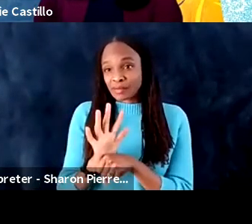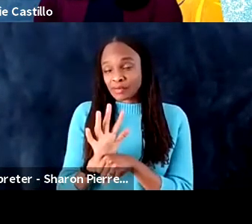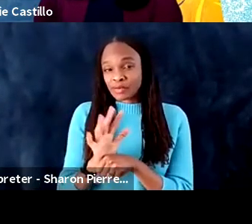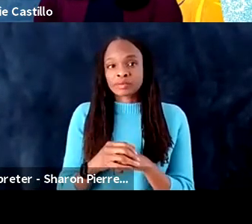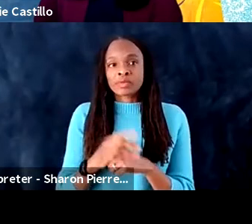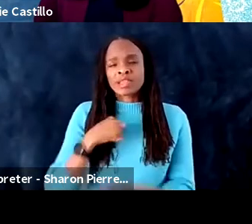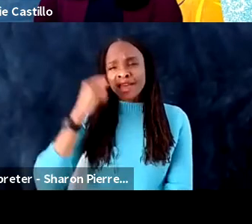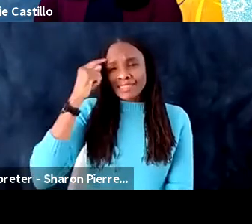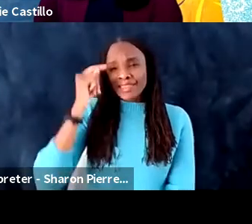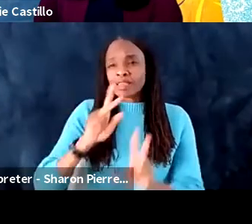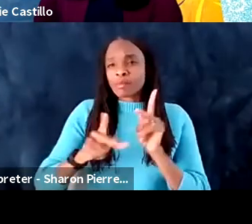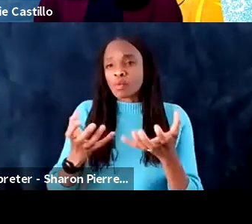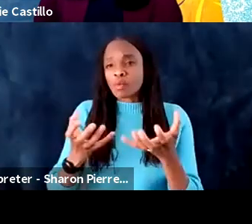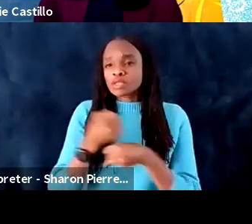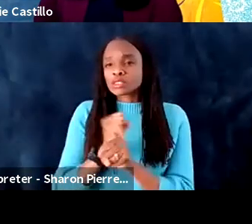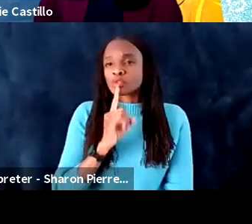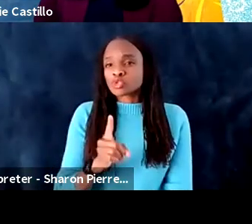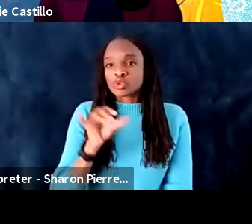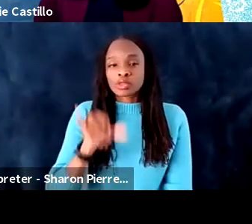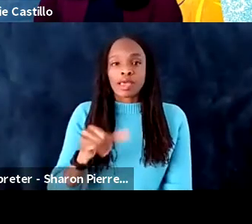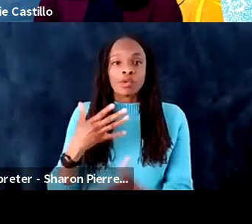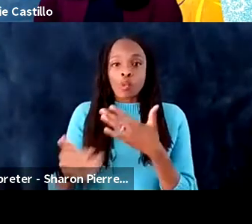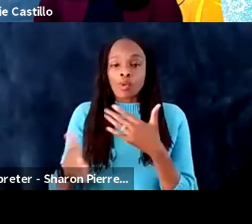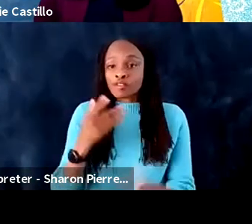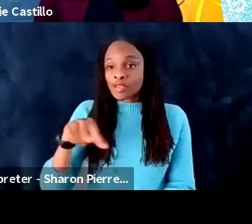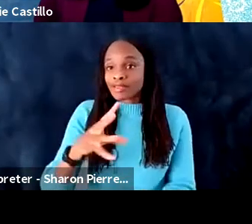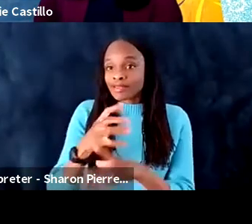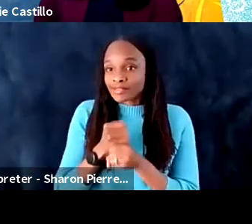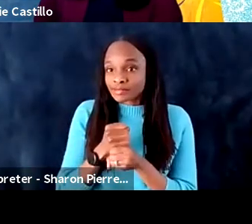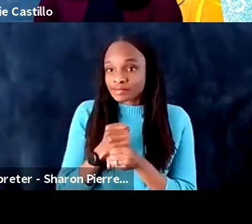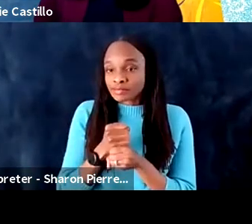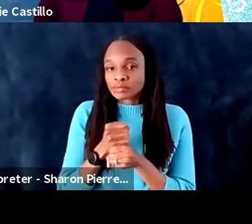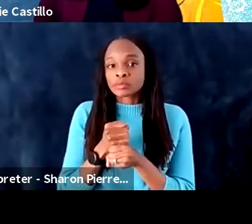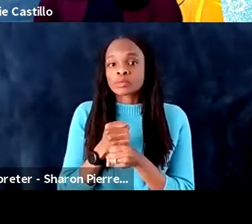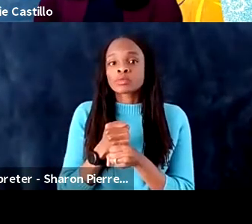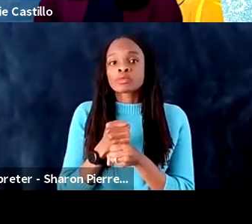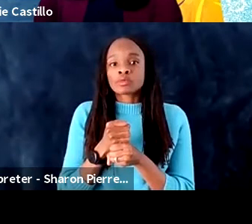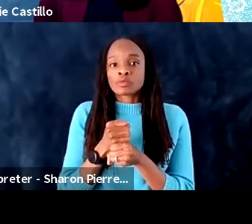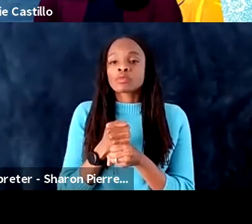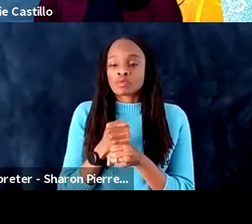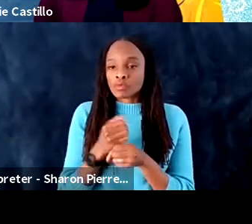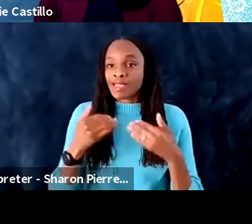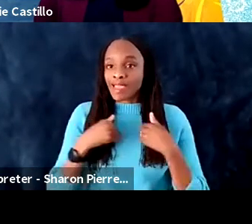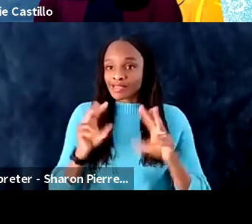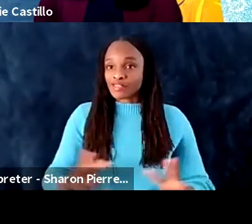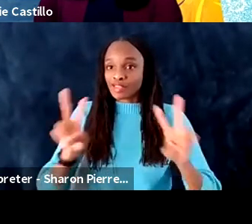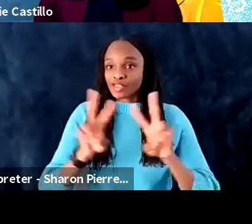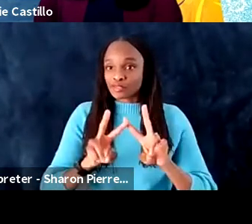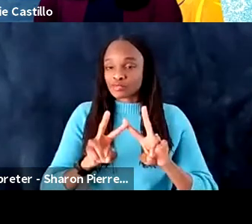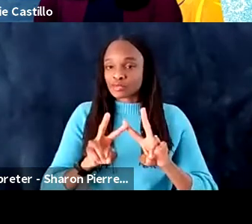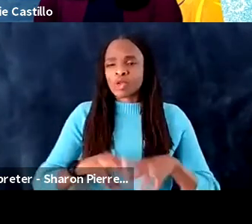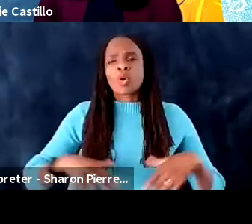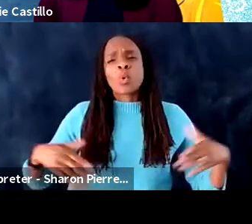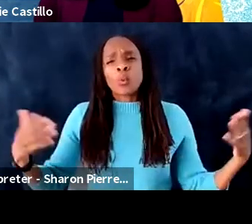I think people want to make sure that whatever they're receiving presents that value to them. So what